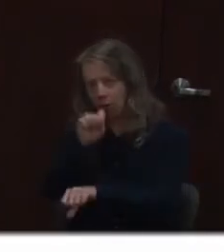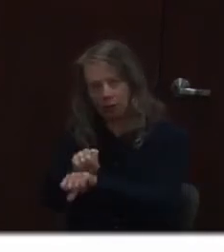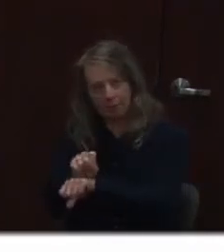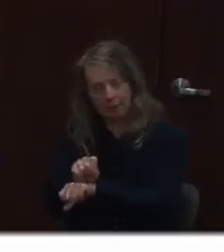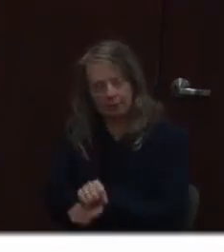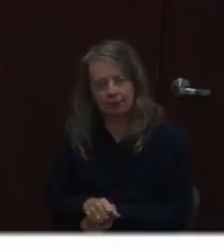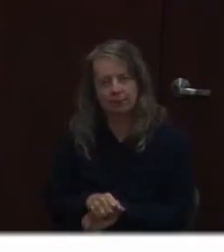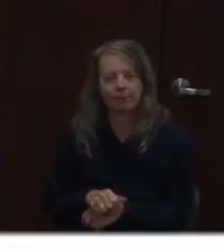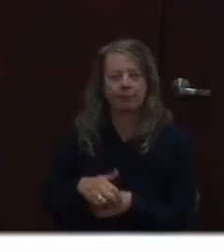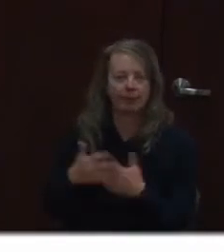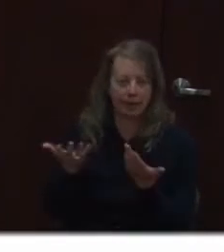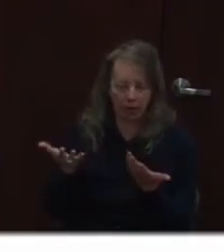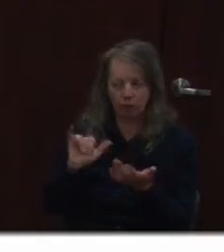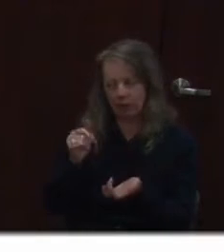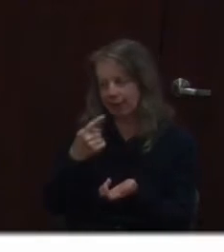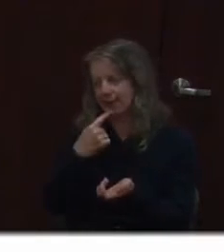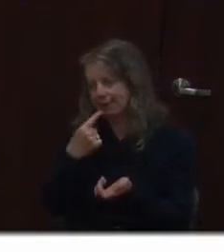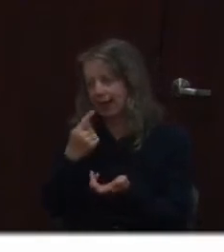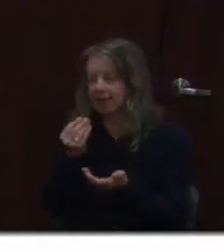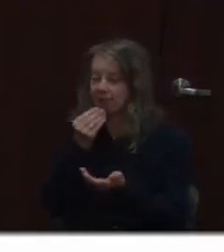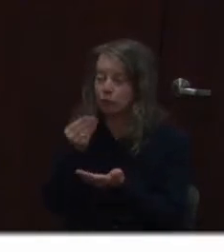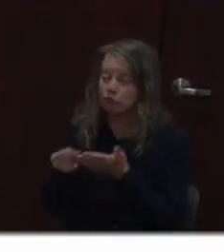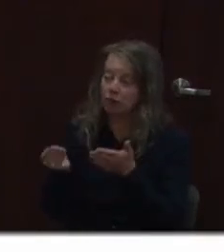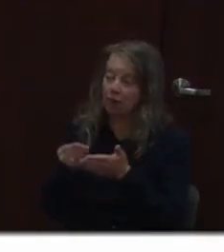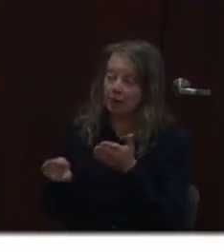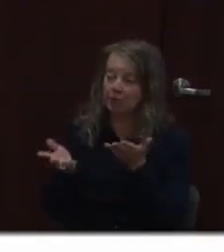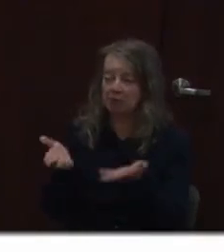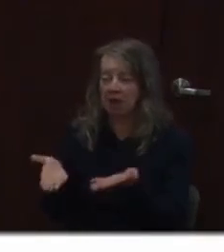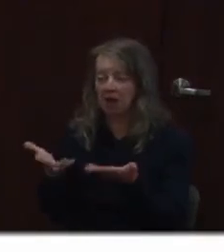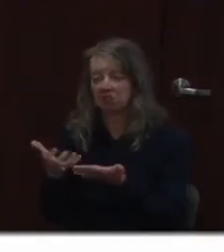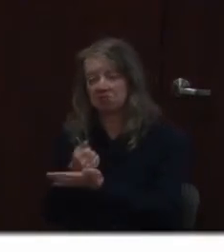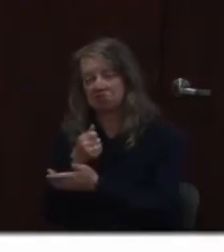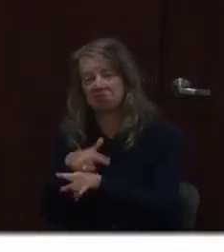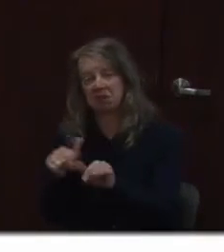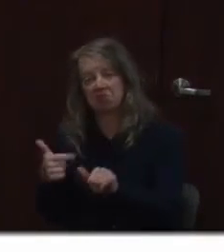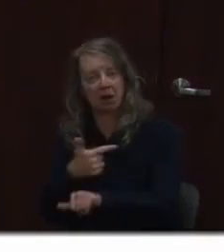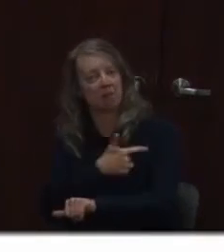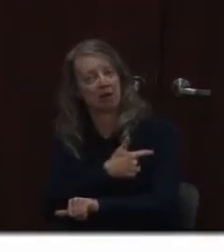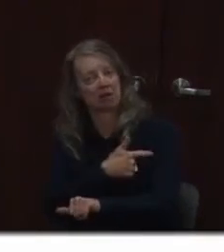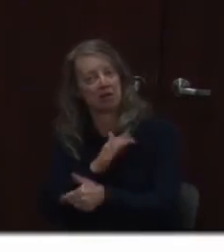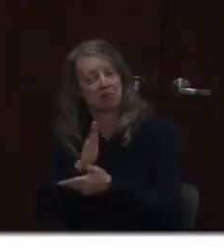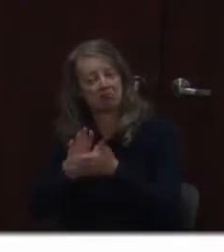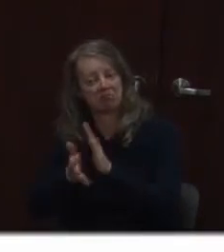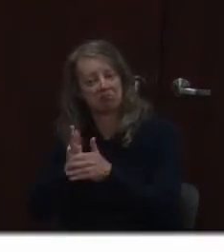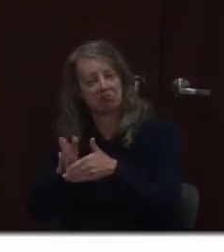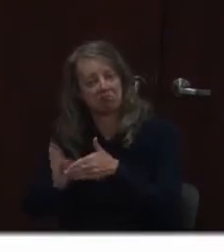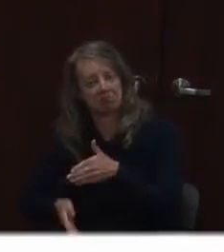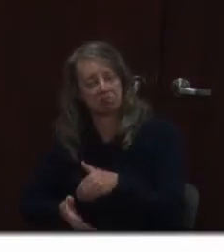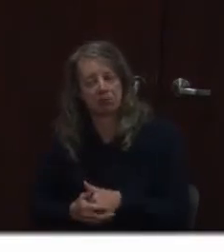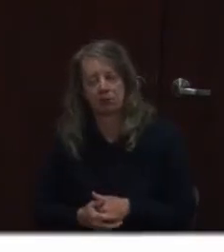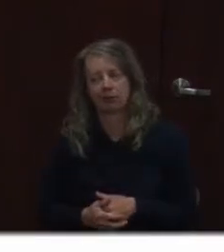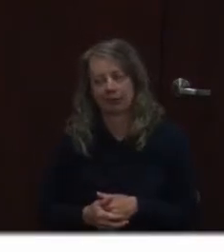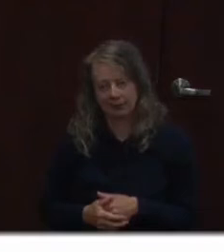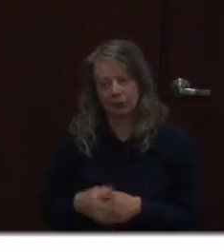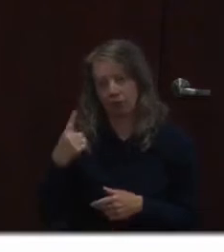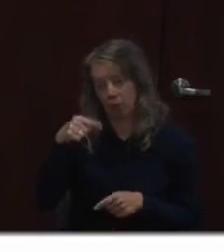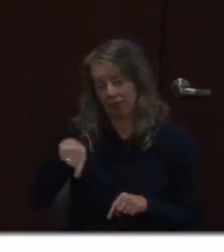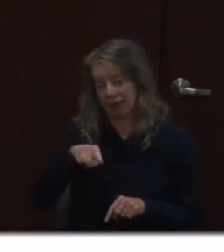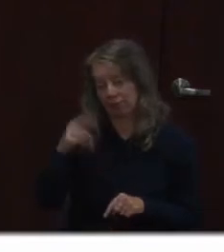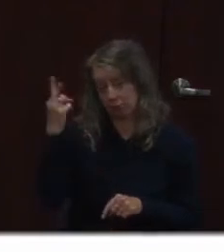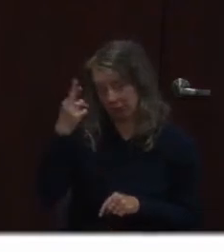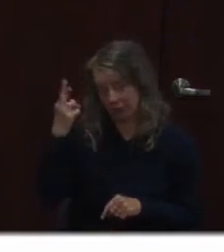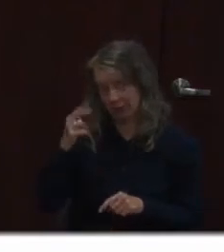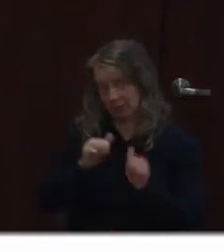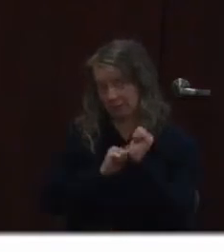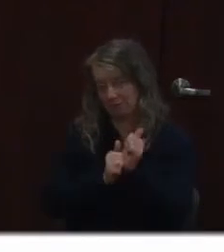hey, I'm going to the grocery store, and while I'm there, I may get my vaccine, right? And for these reasons, and following that